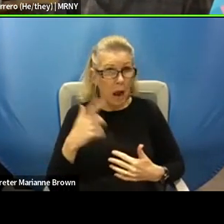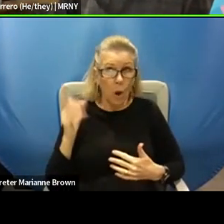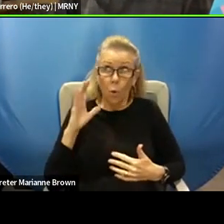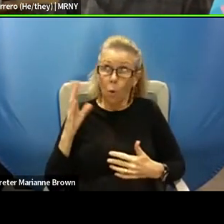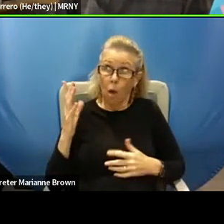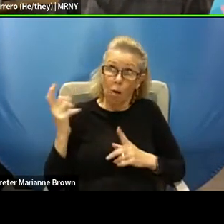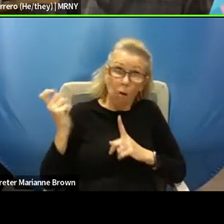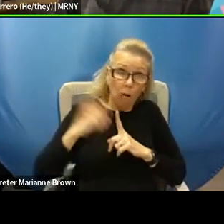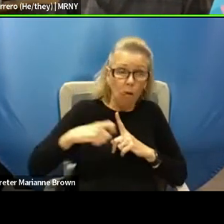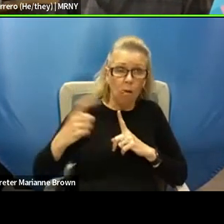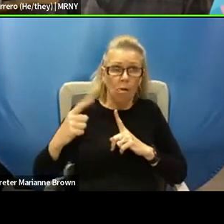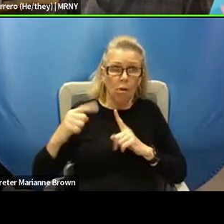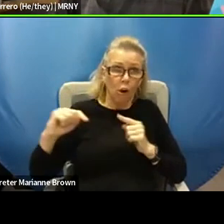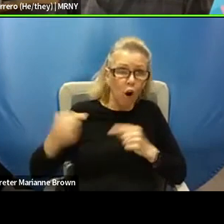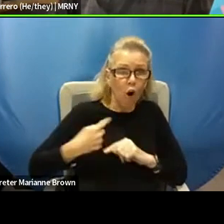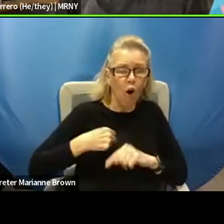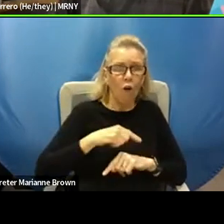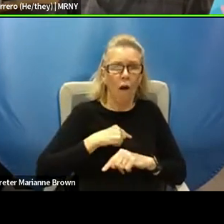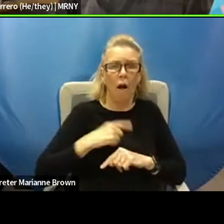I